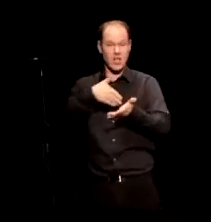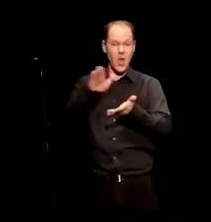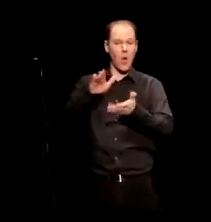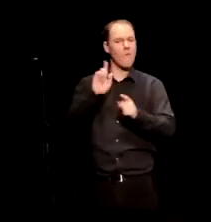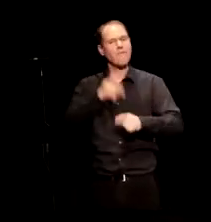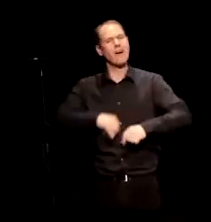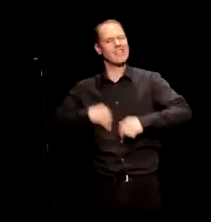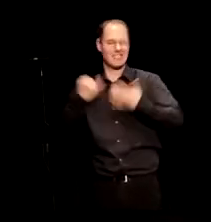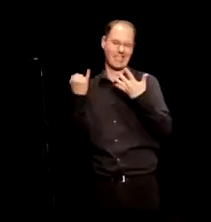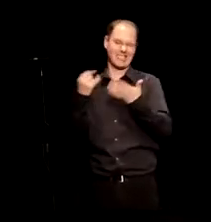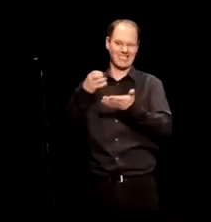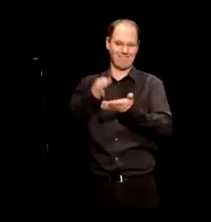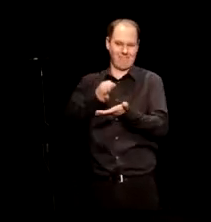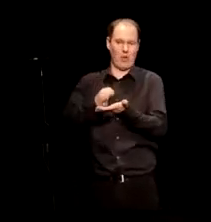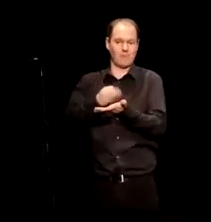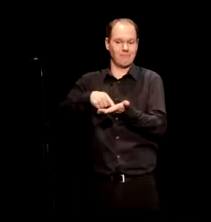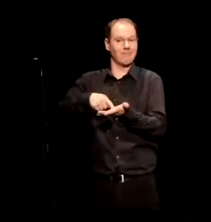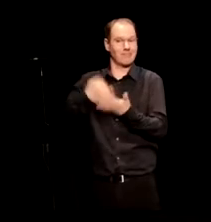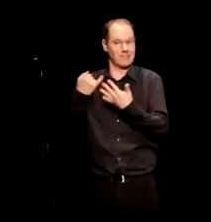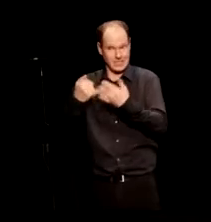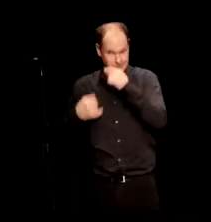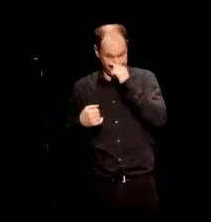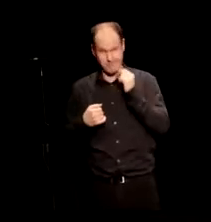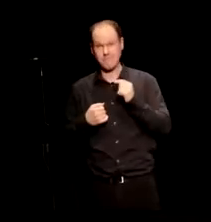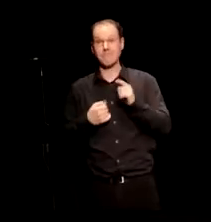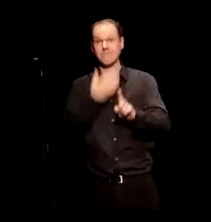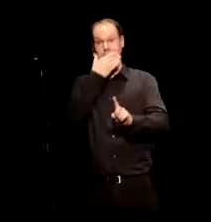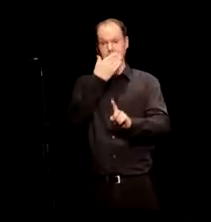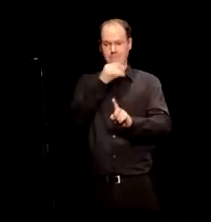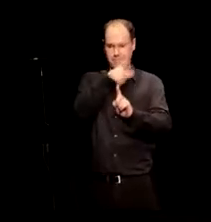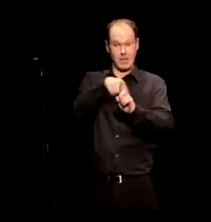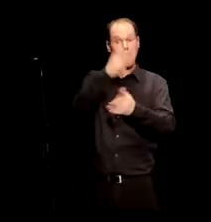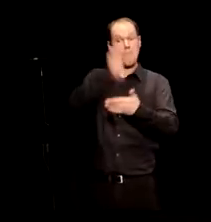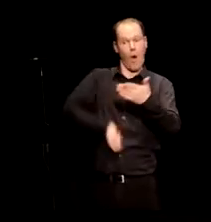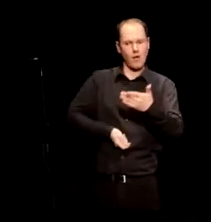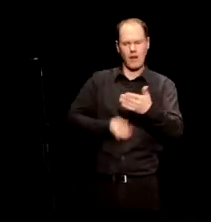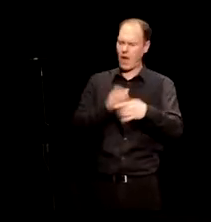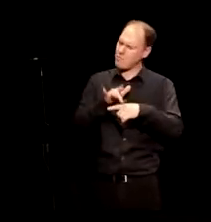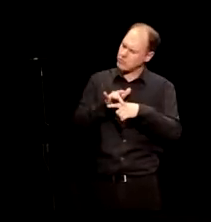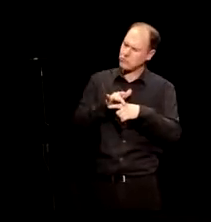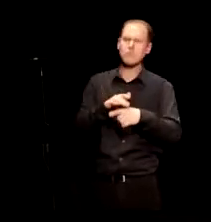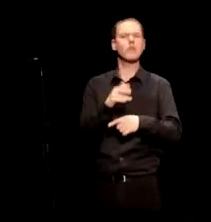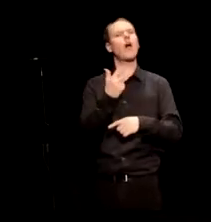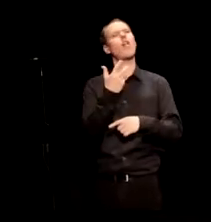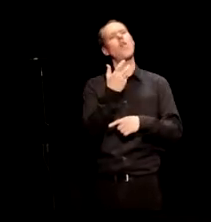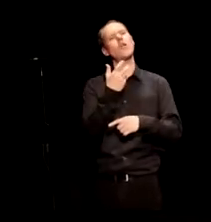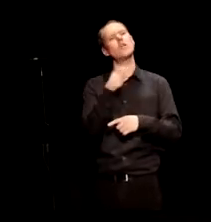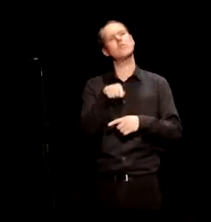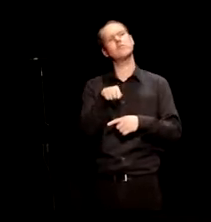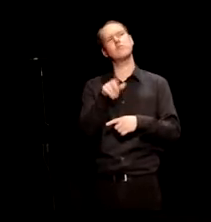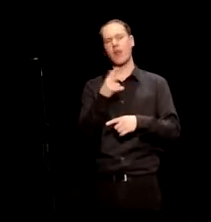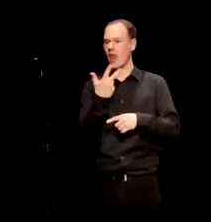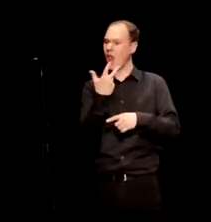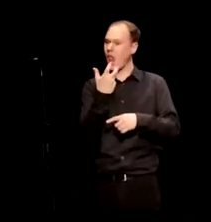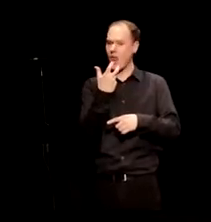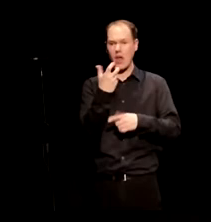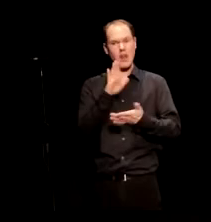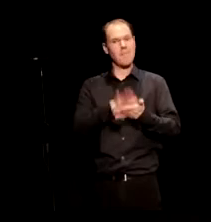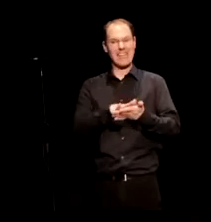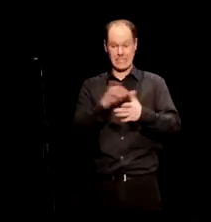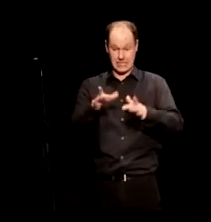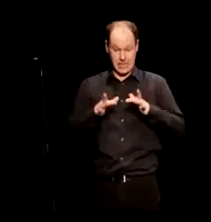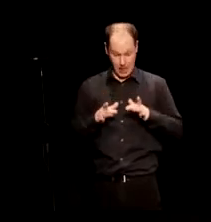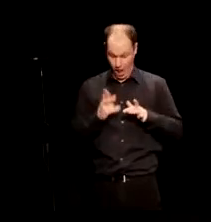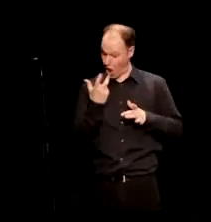6 bits. And then that bow-legged cook that bought it, he bought it for 13, he had it for just 13 minutes,